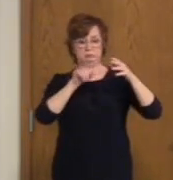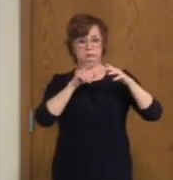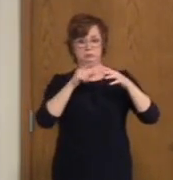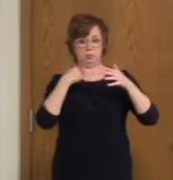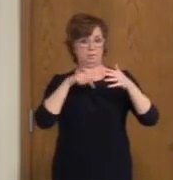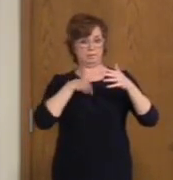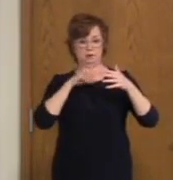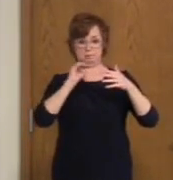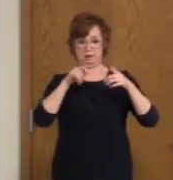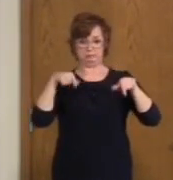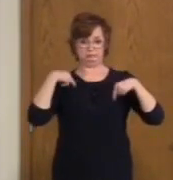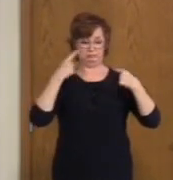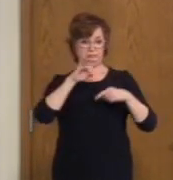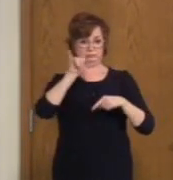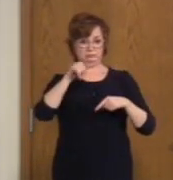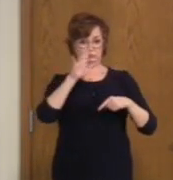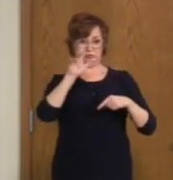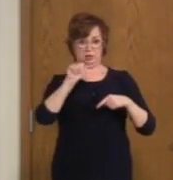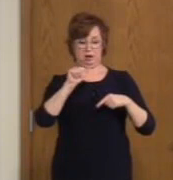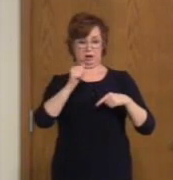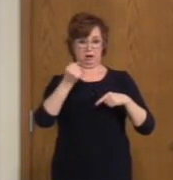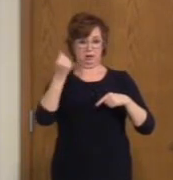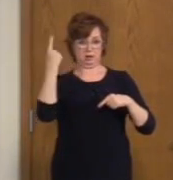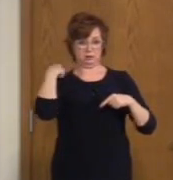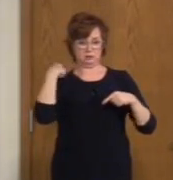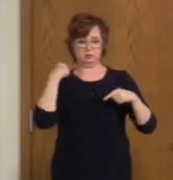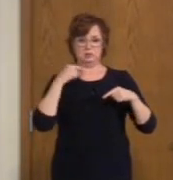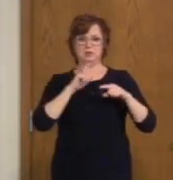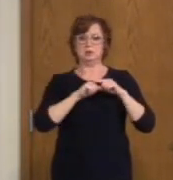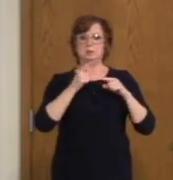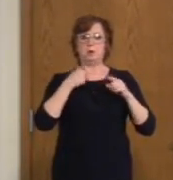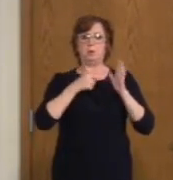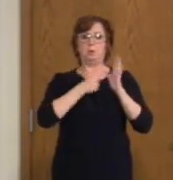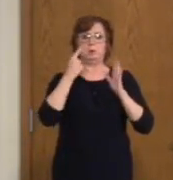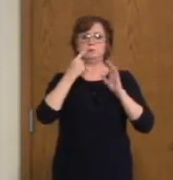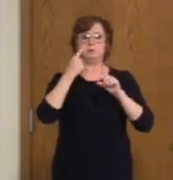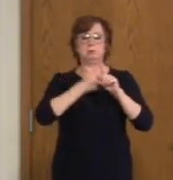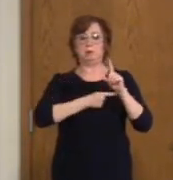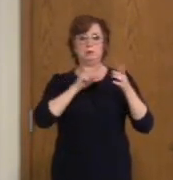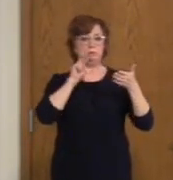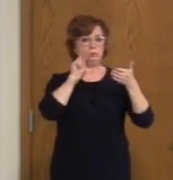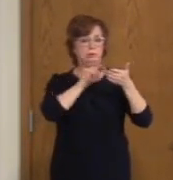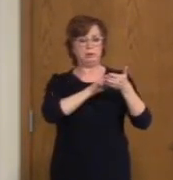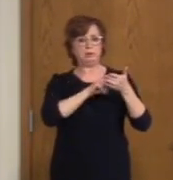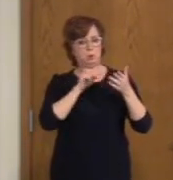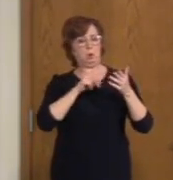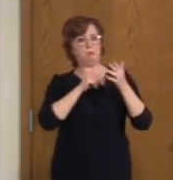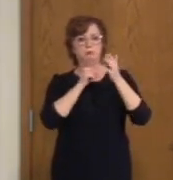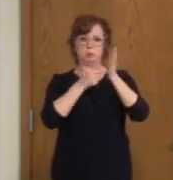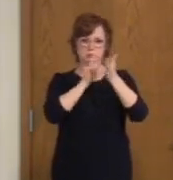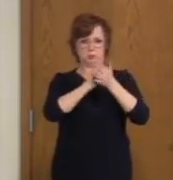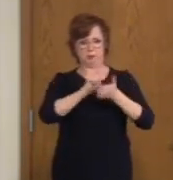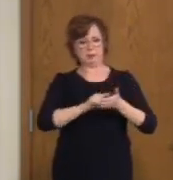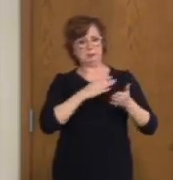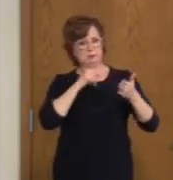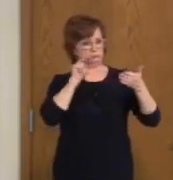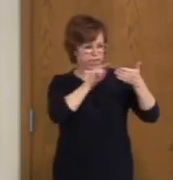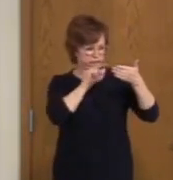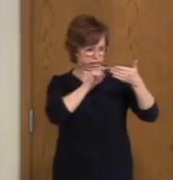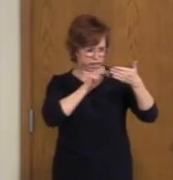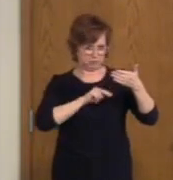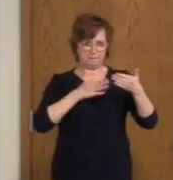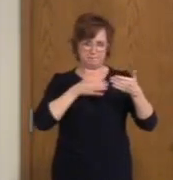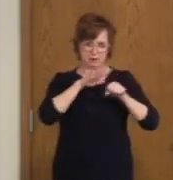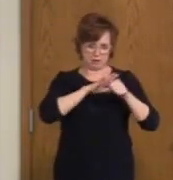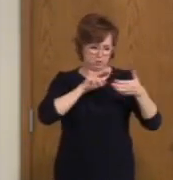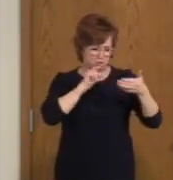we must look at it, on a regular basis, at least once a week. So for all of us anywhere in Saskatchewan, all the